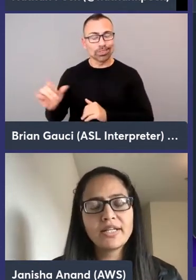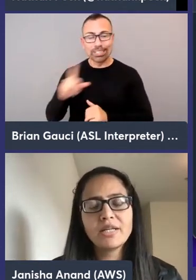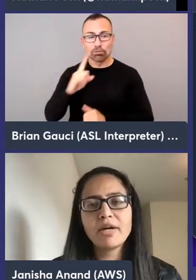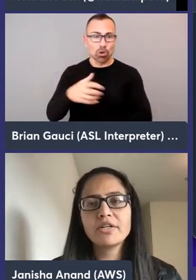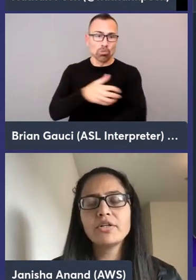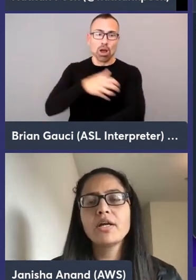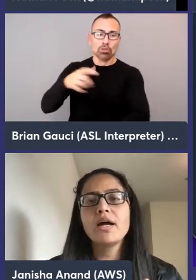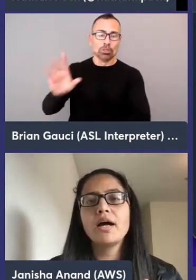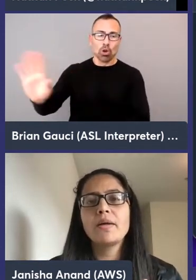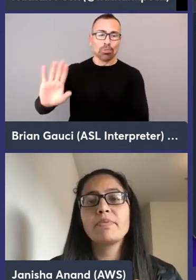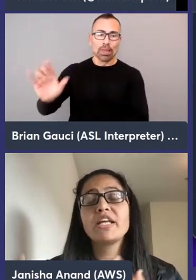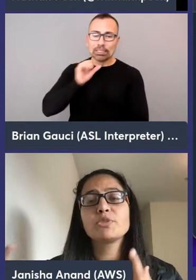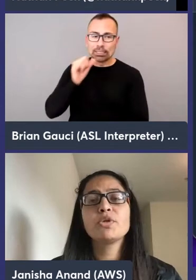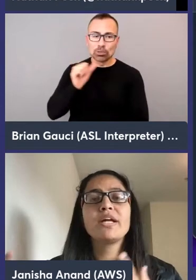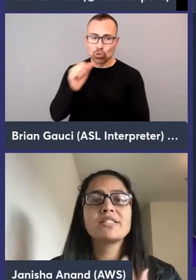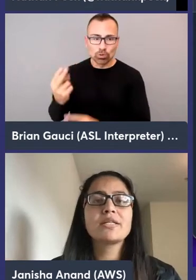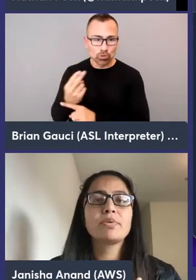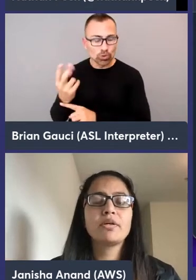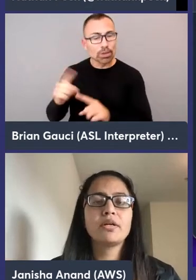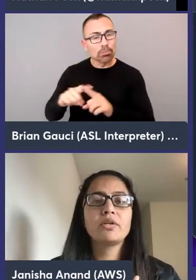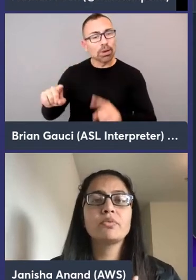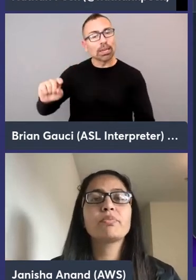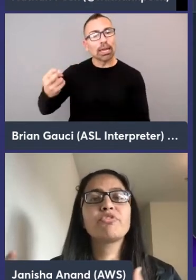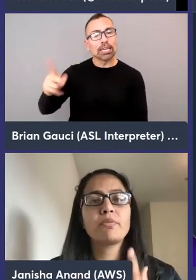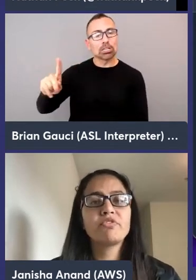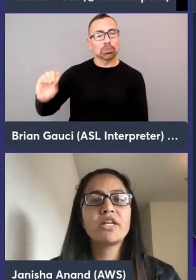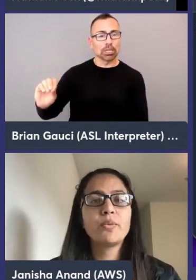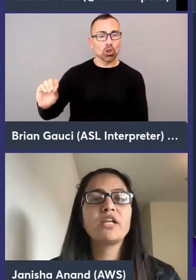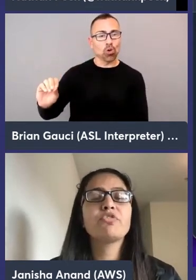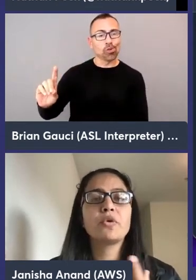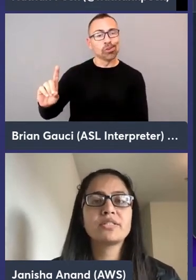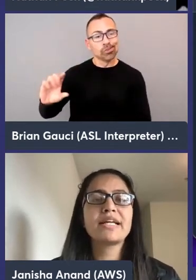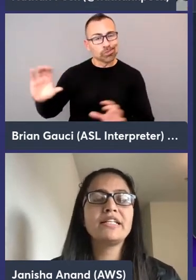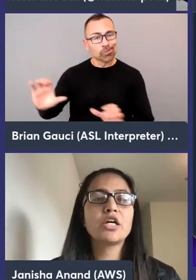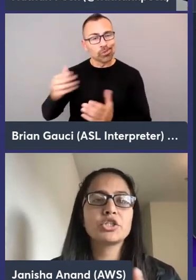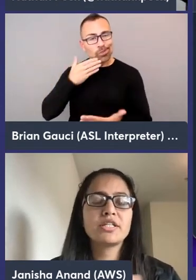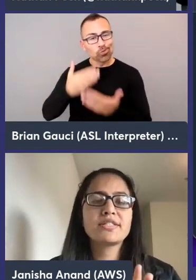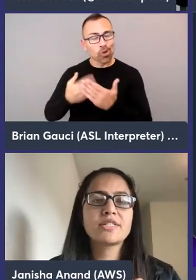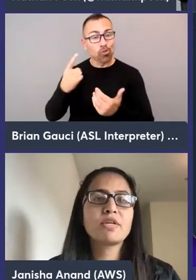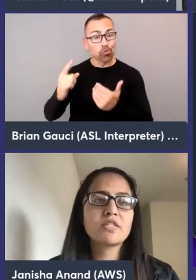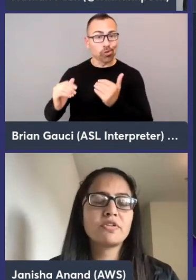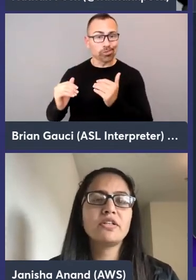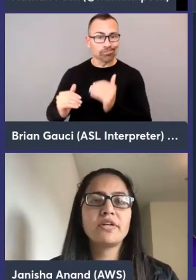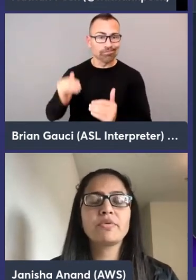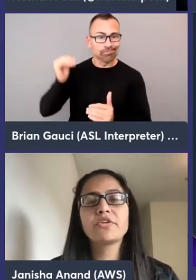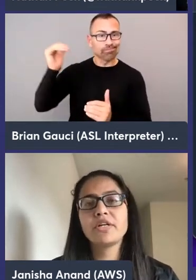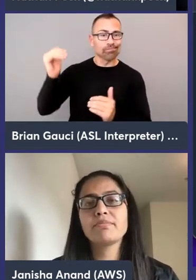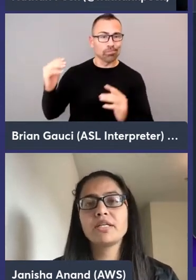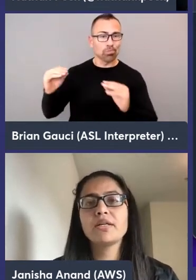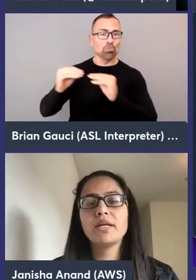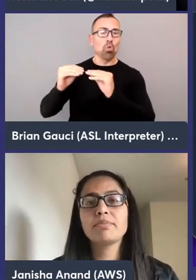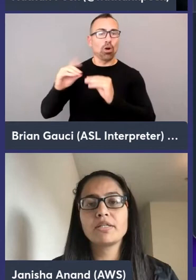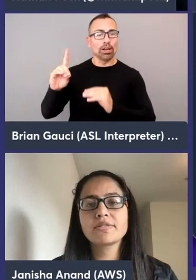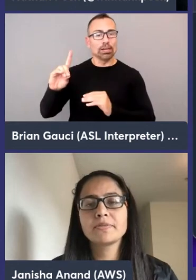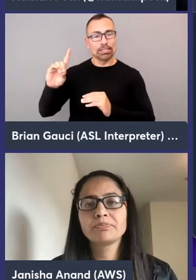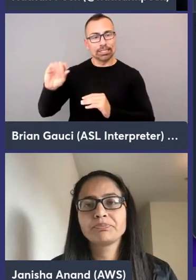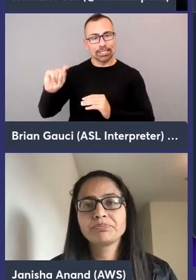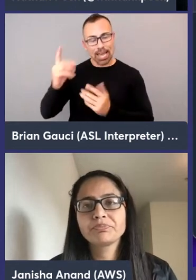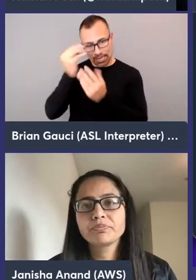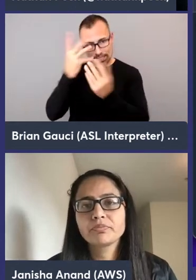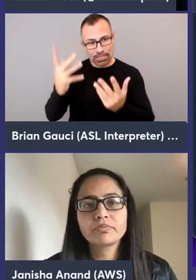away in any manner. But HPO ends up, performing very well for slightly larger data sets, specifically around 100 MB and